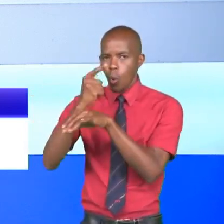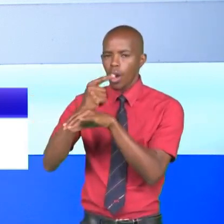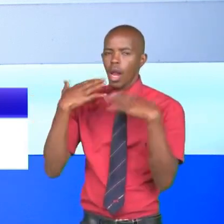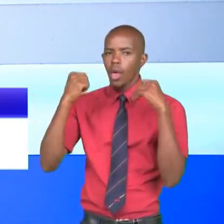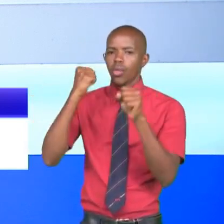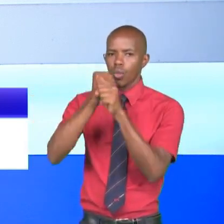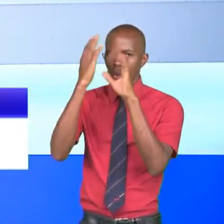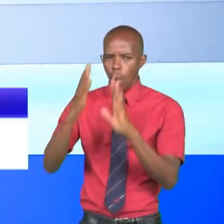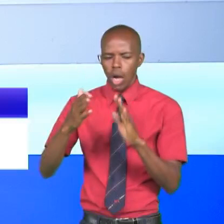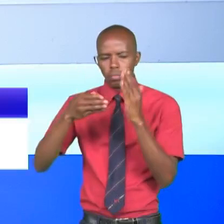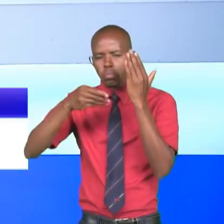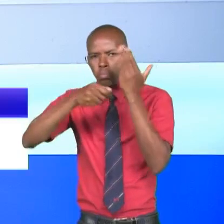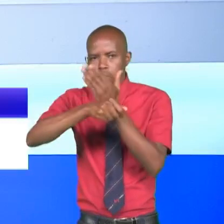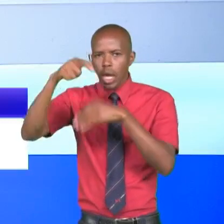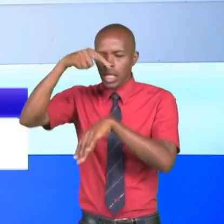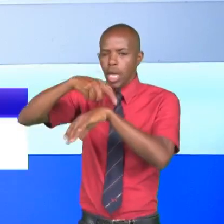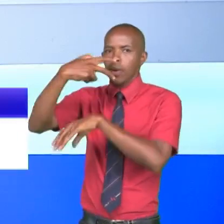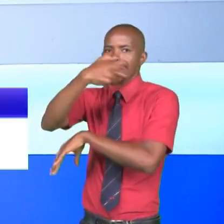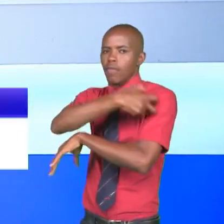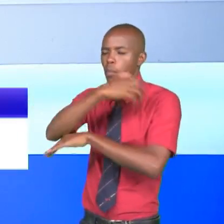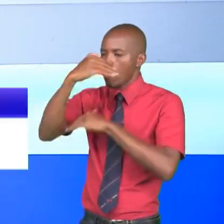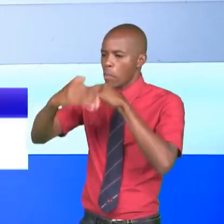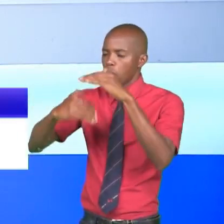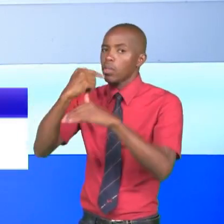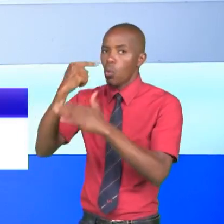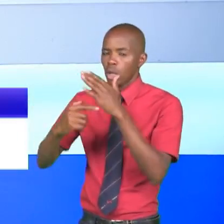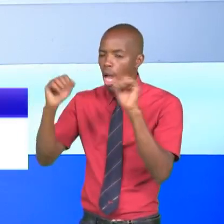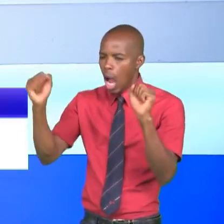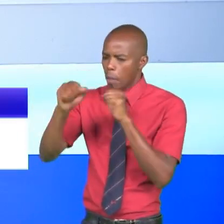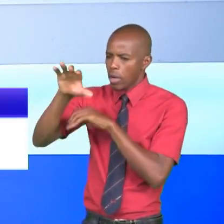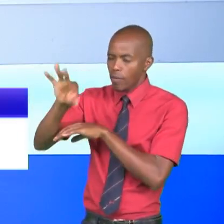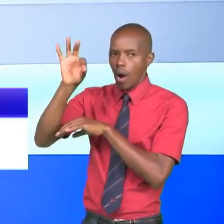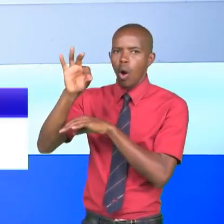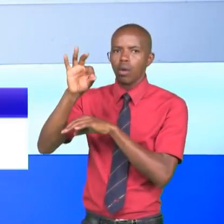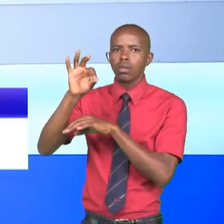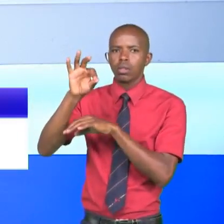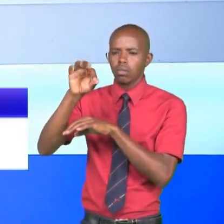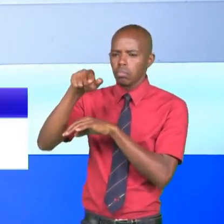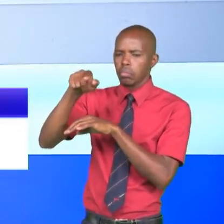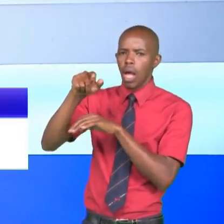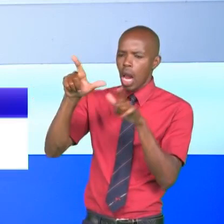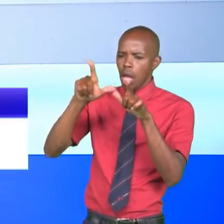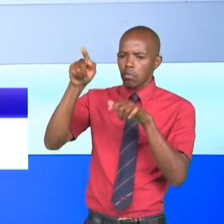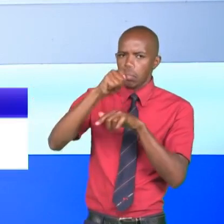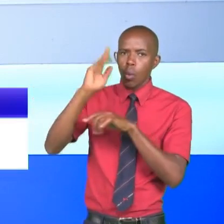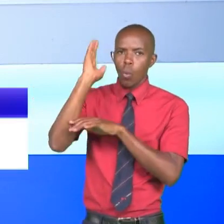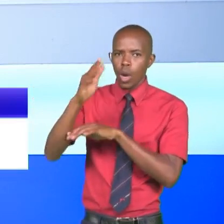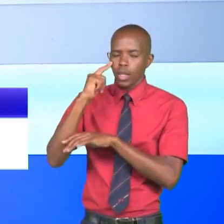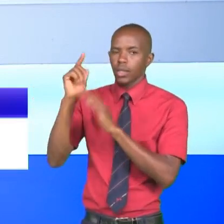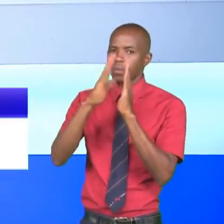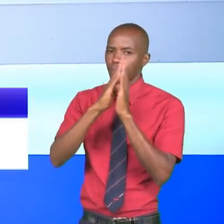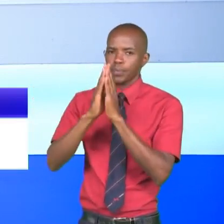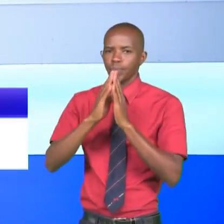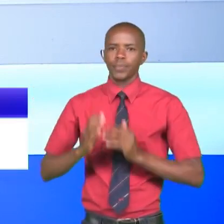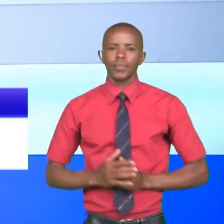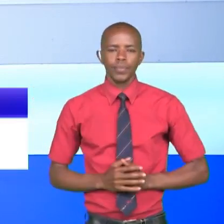workers on taking bribes during the vaccination process, adding that if caught, their licenses will be revoked. Sazamonga with more